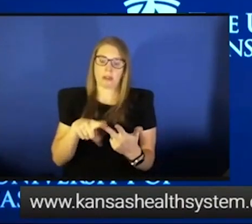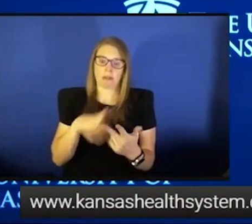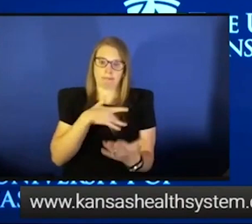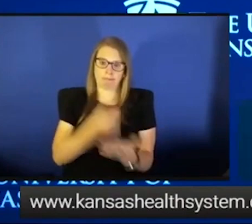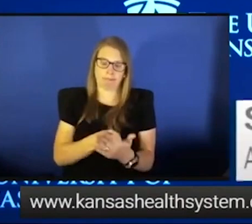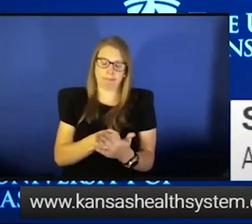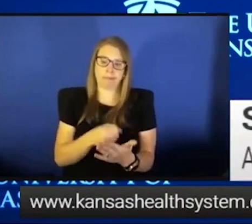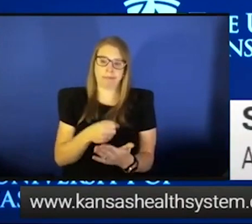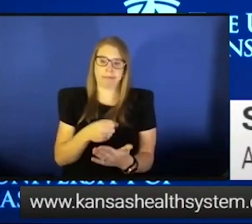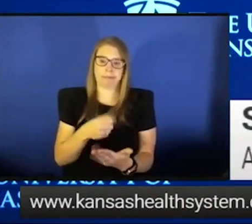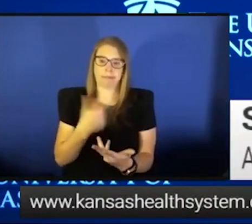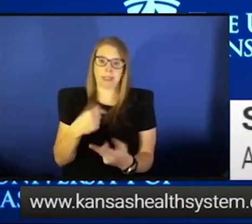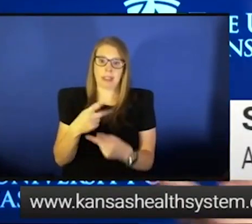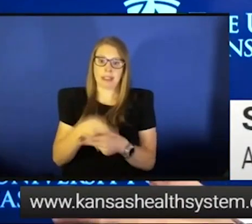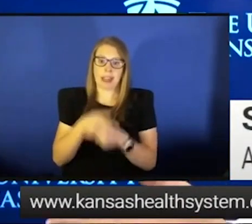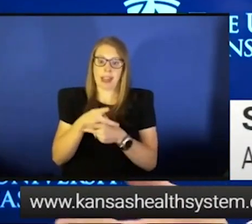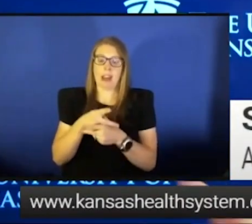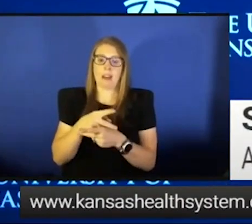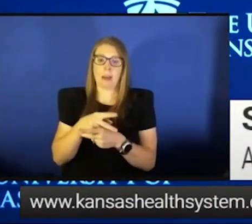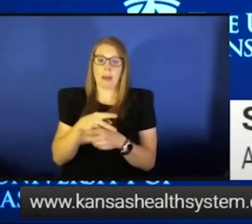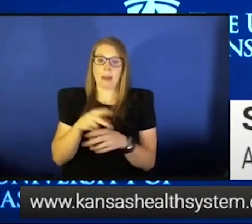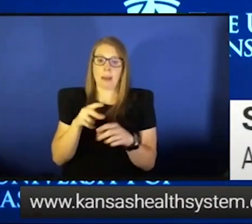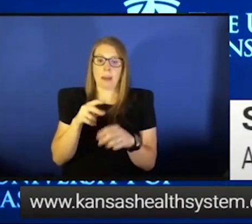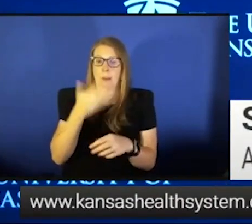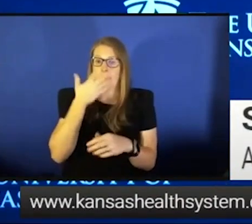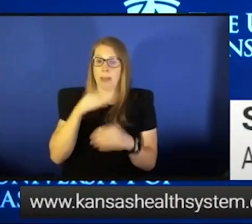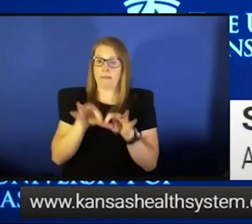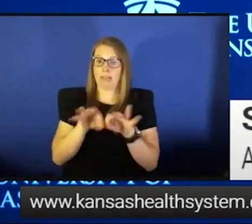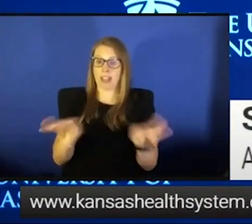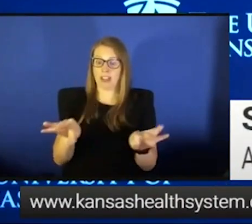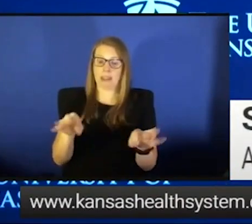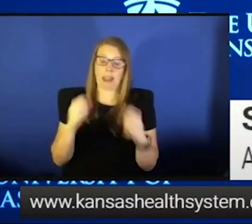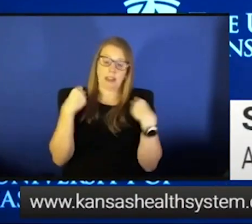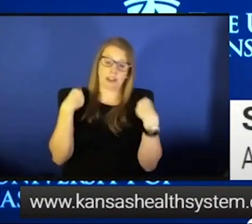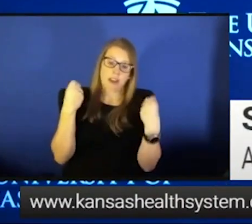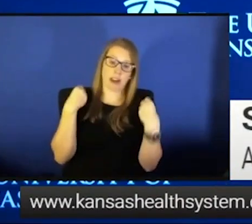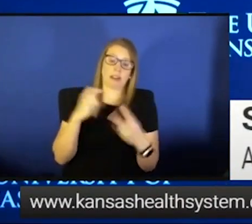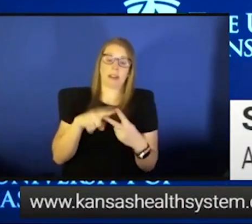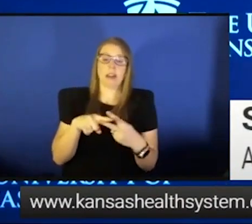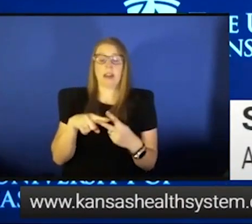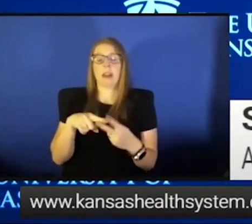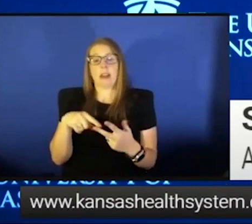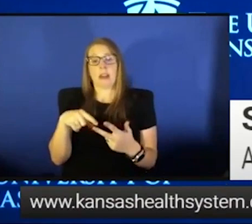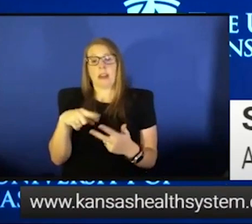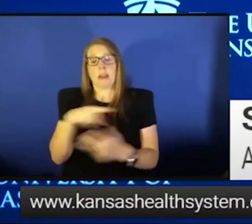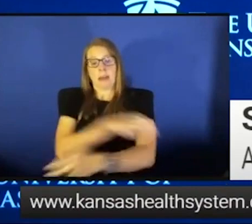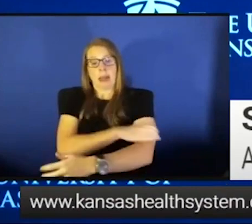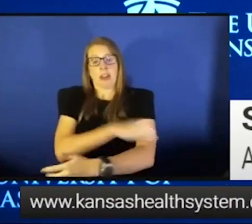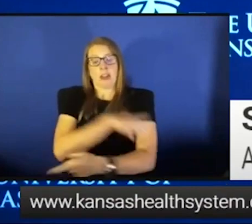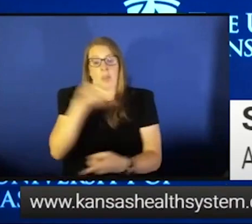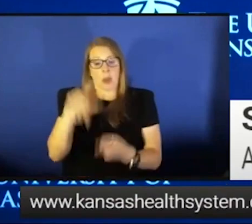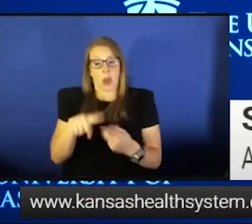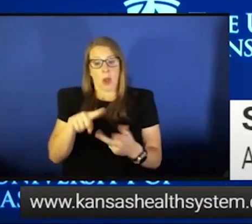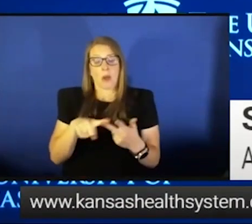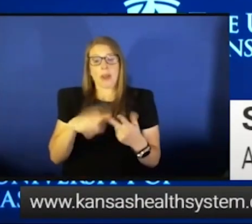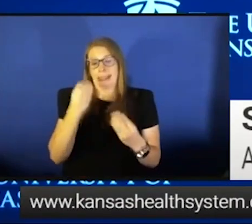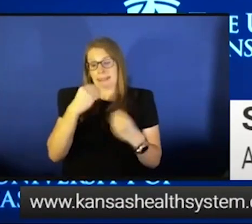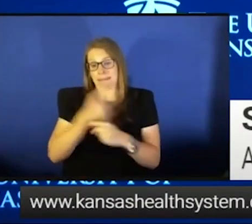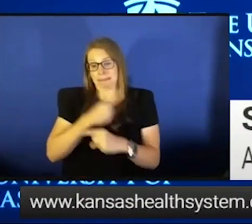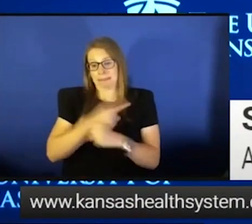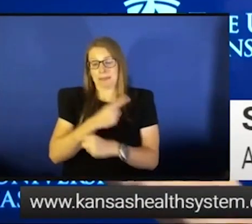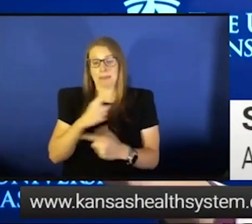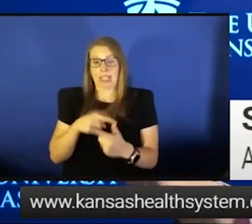of your blood vessels? You got to exercise. You got to eat right. You got to keep your blood pressure low. You got to do the right things for yourself, and then you're